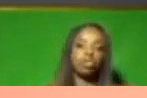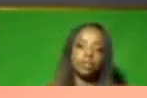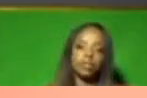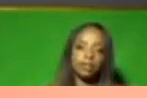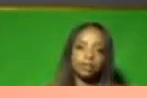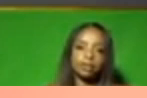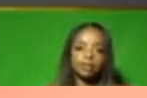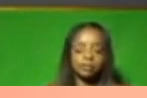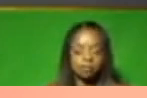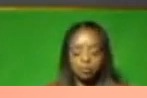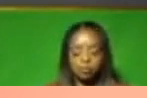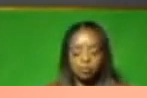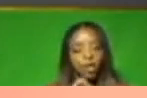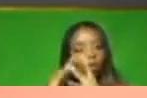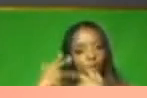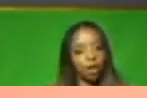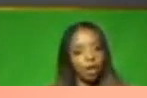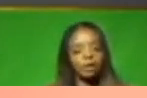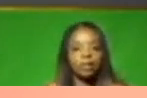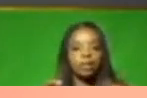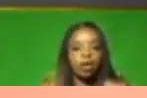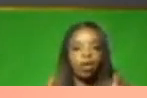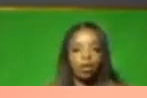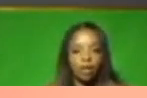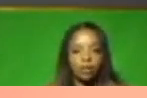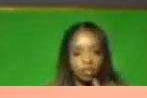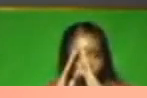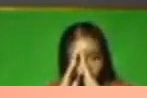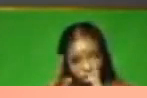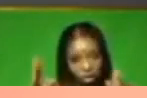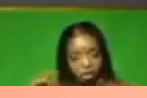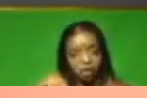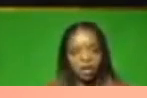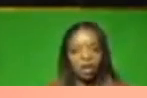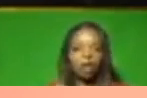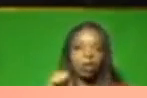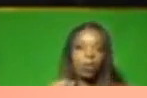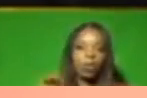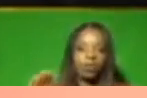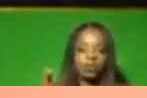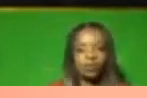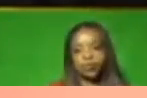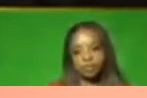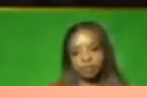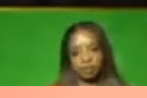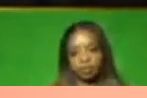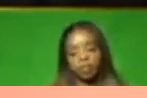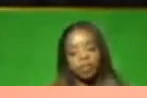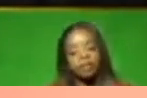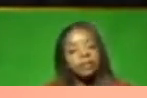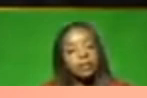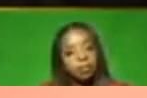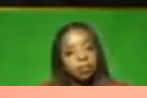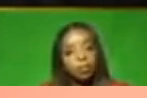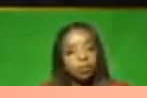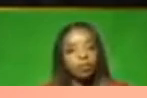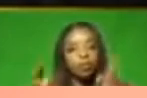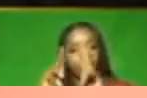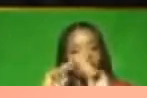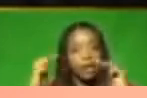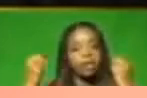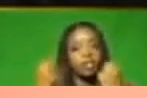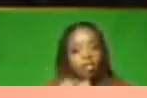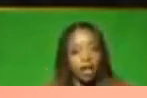by the Director General in the Presidency. With the support of the National Energy